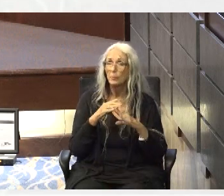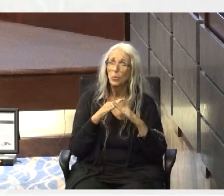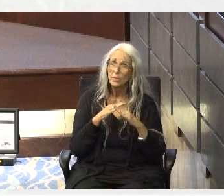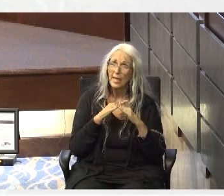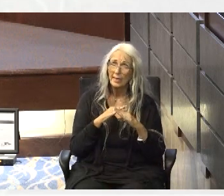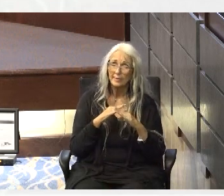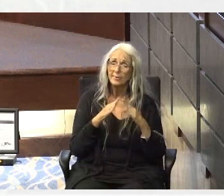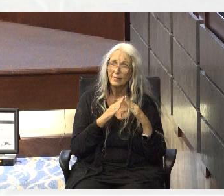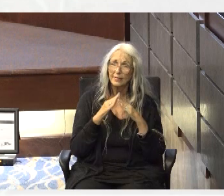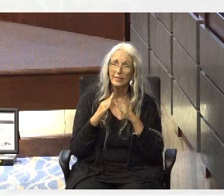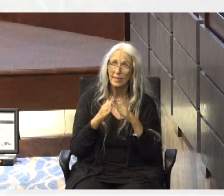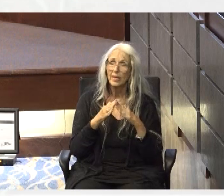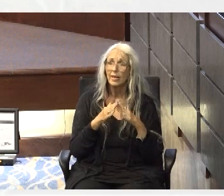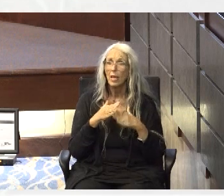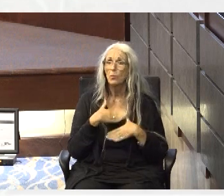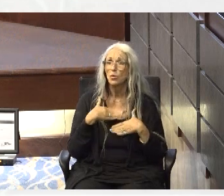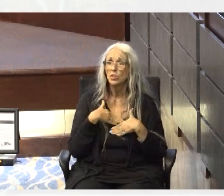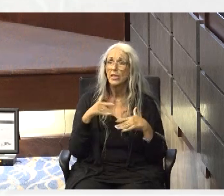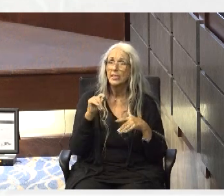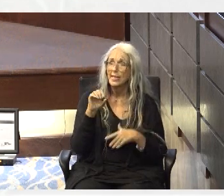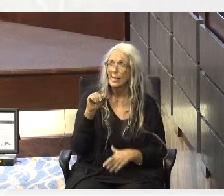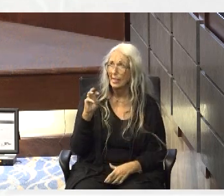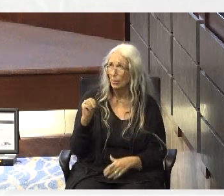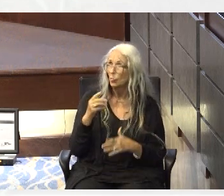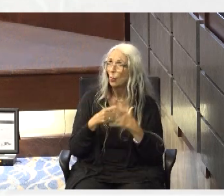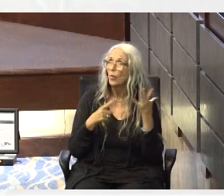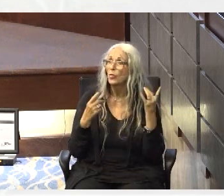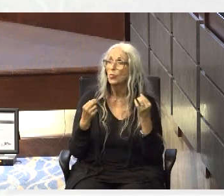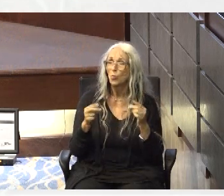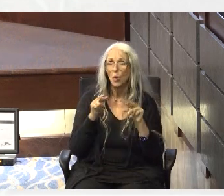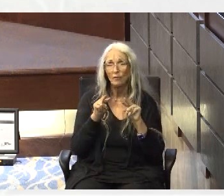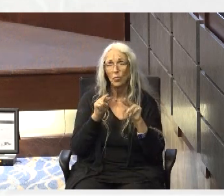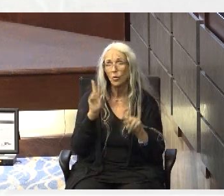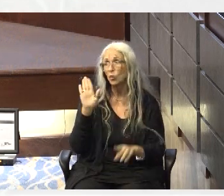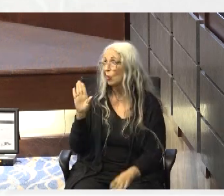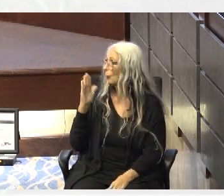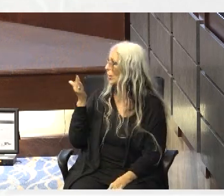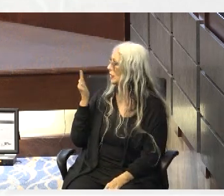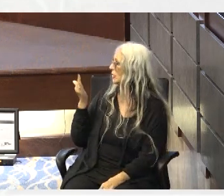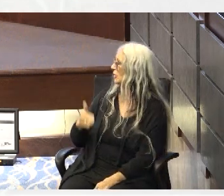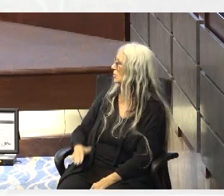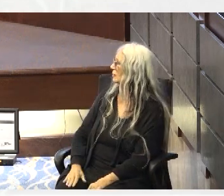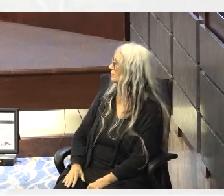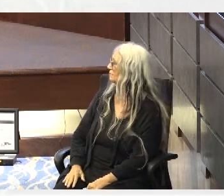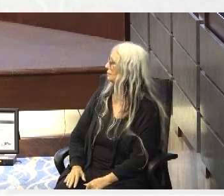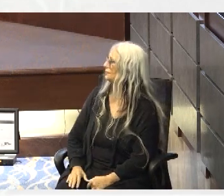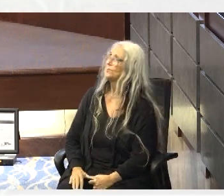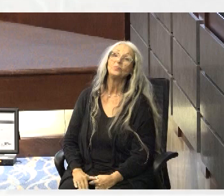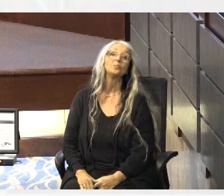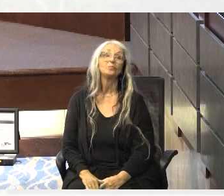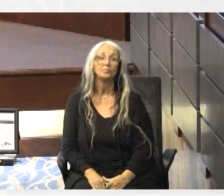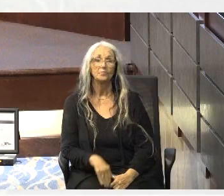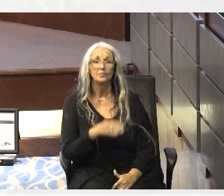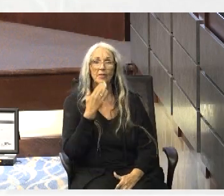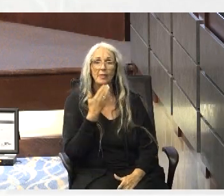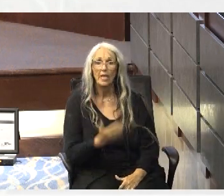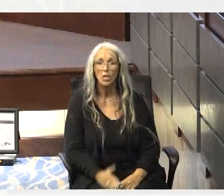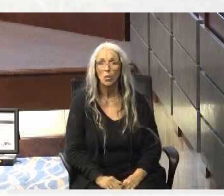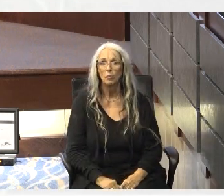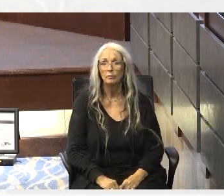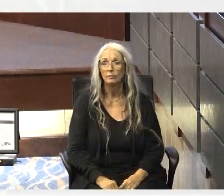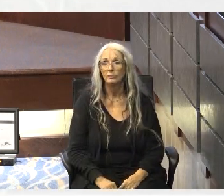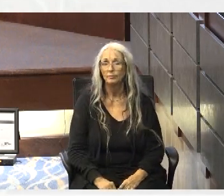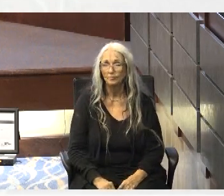And so I appreciate the team for what they're doing here and look forward to their presentation. Amy? Thank you. Good afternoon, Mayor